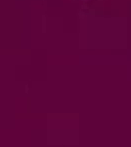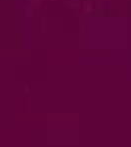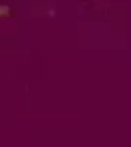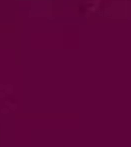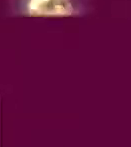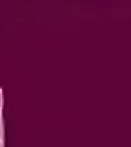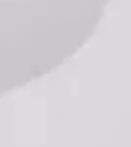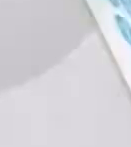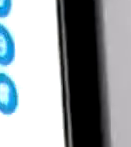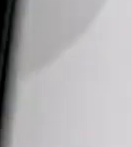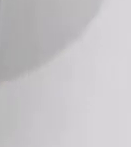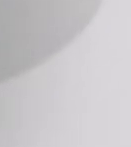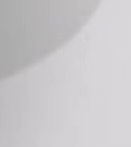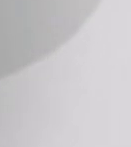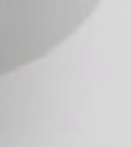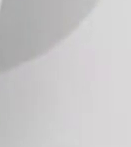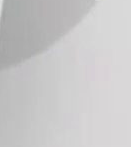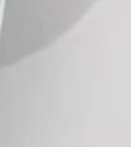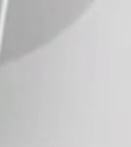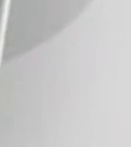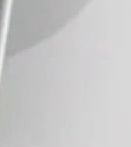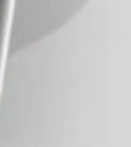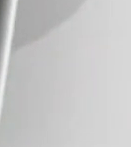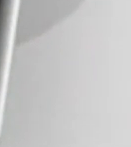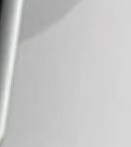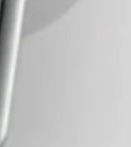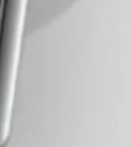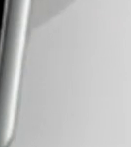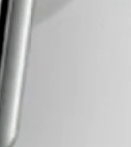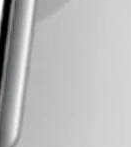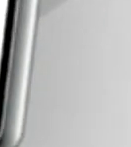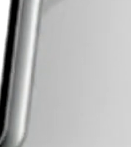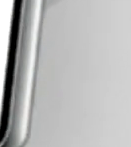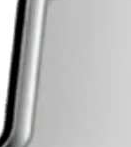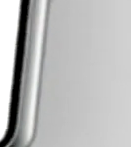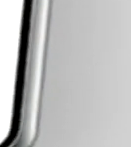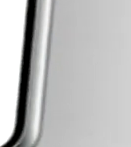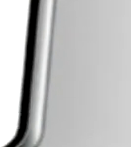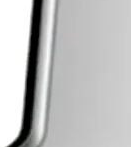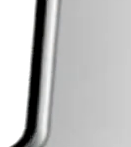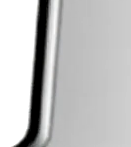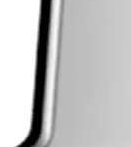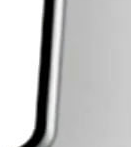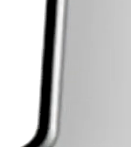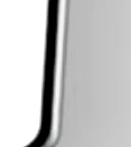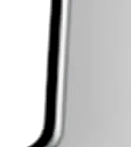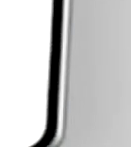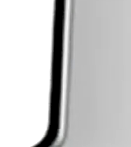Milioni mbili kila siku kwenye M-Pesa. Chagua lipa na M-Pesa. Paybill number